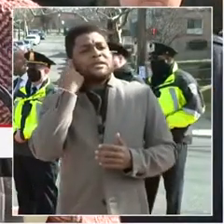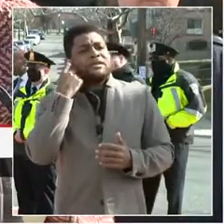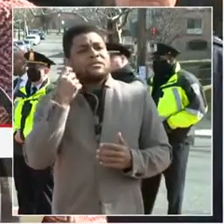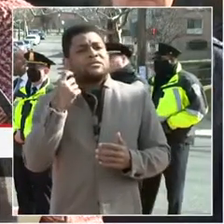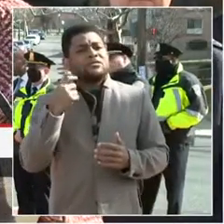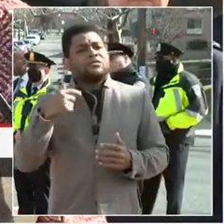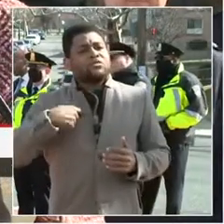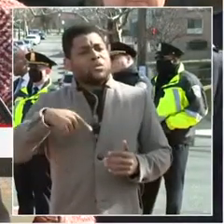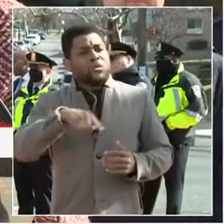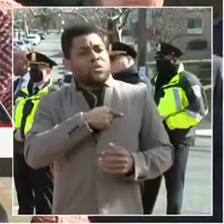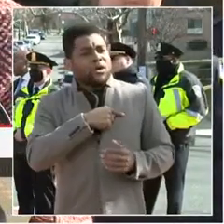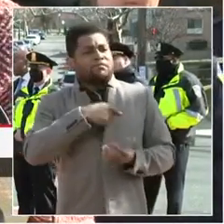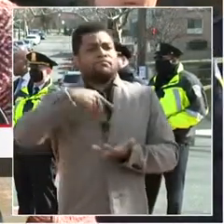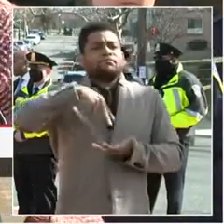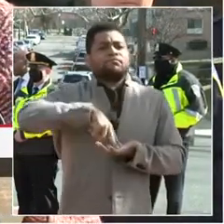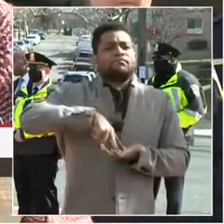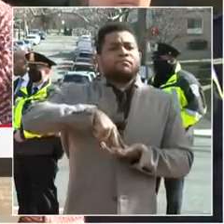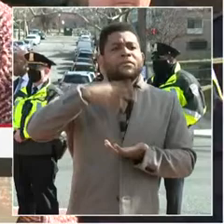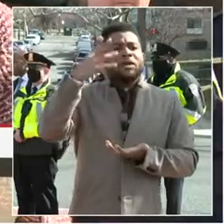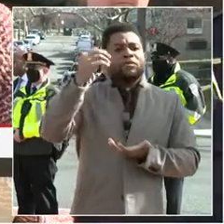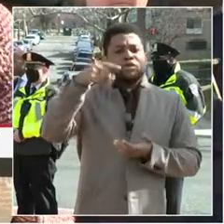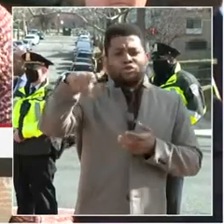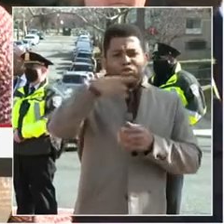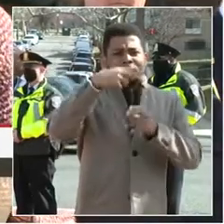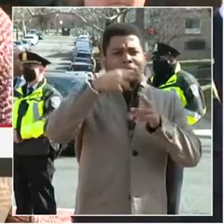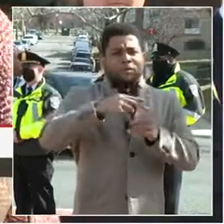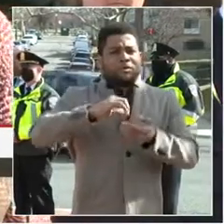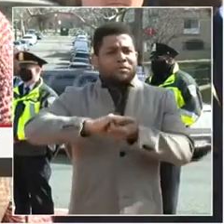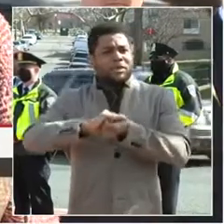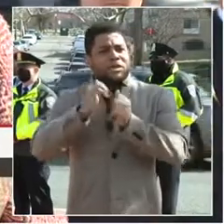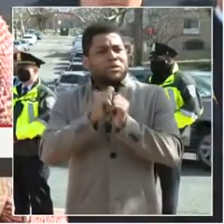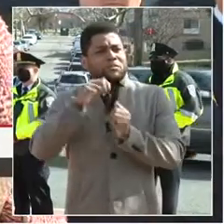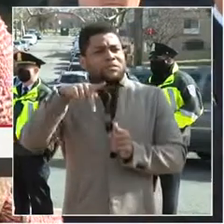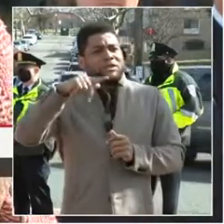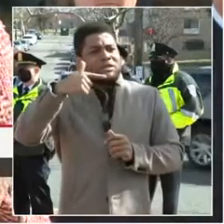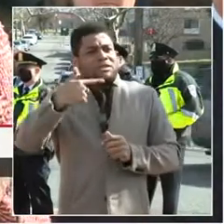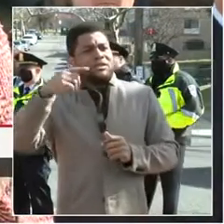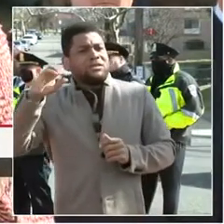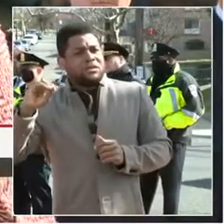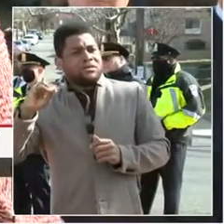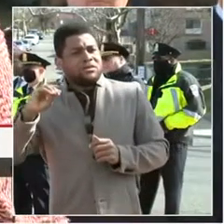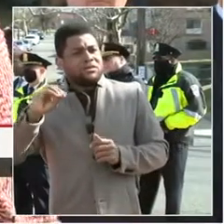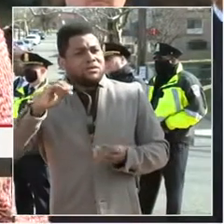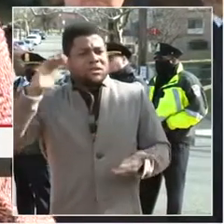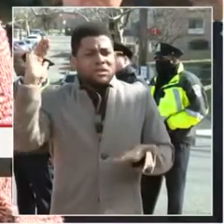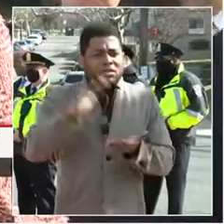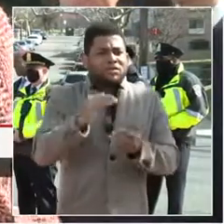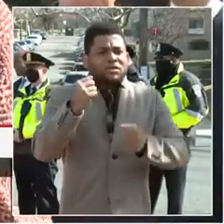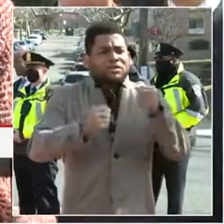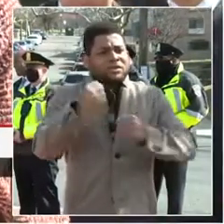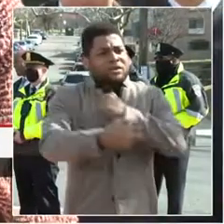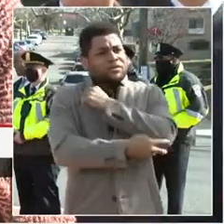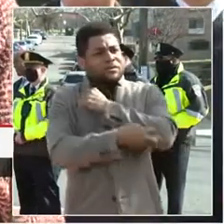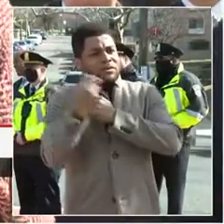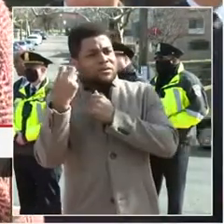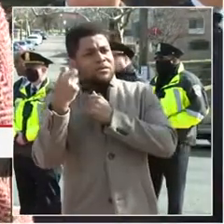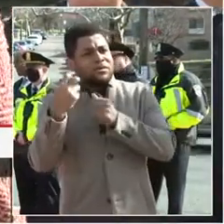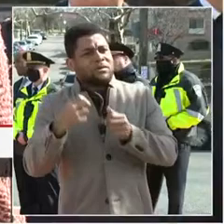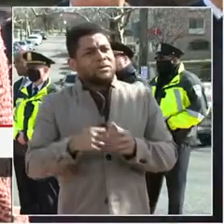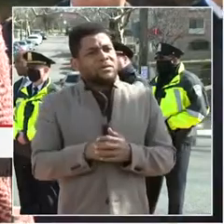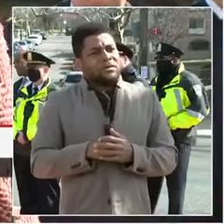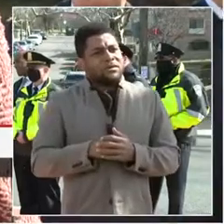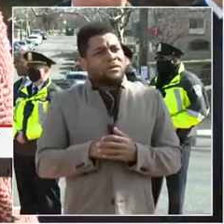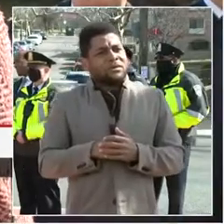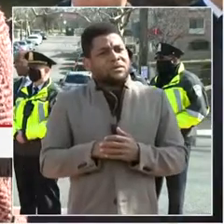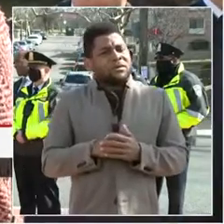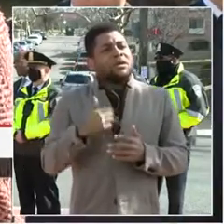a partnership with Prince George's County. I did. In a hope to reduce the carjackings. You had a big arrest later on that week that